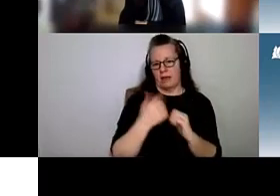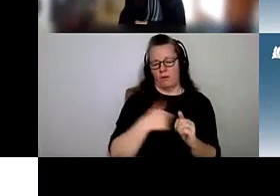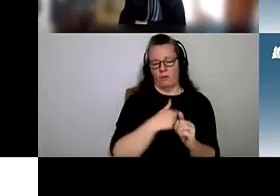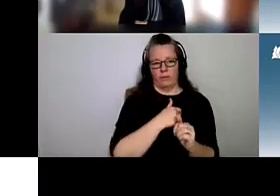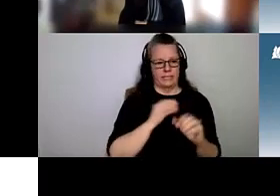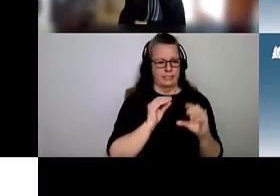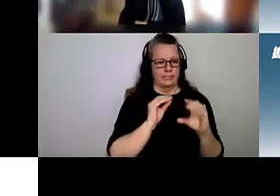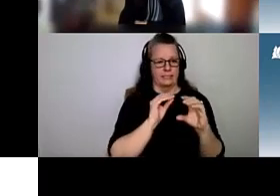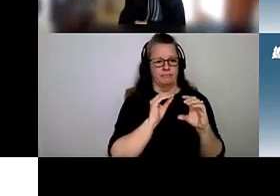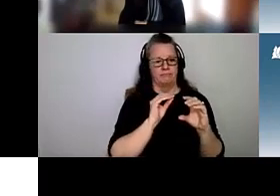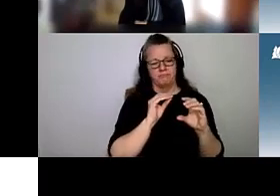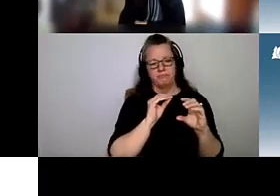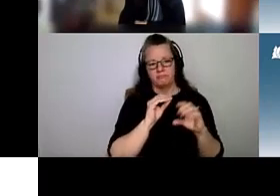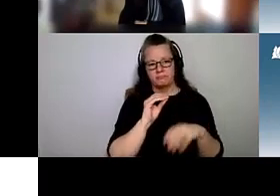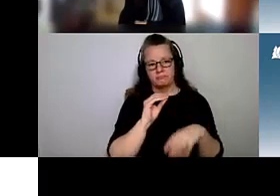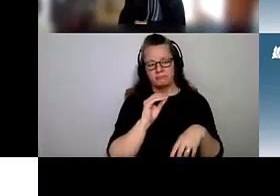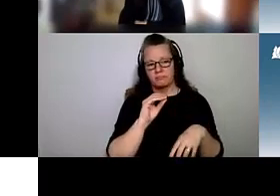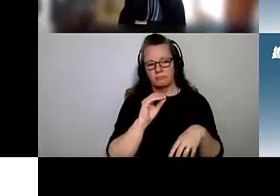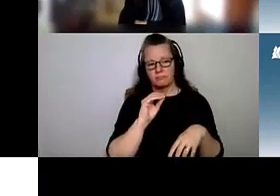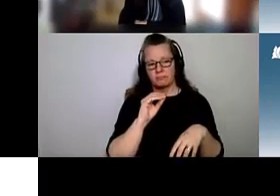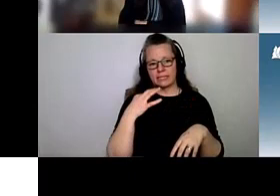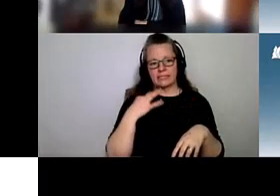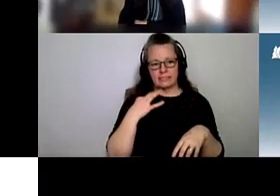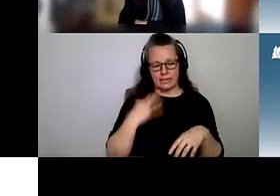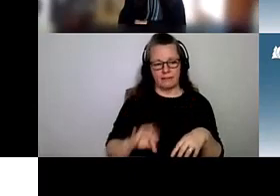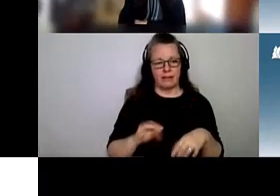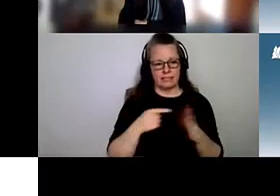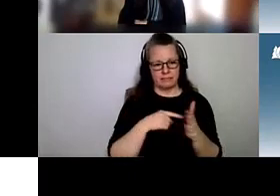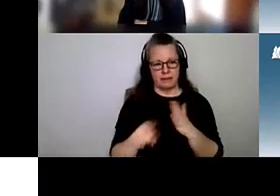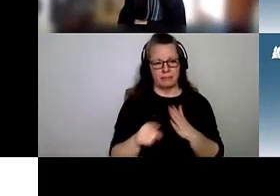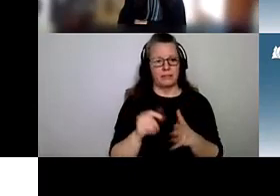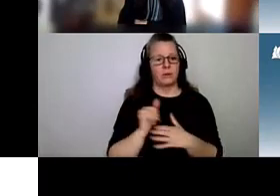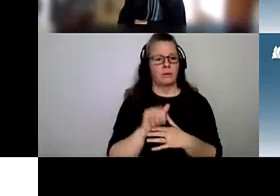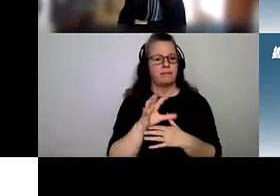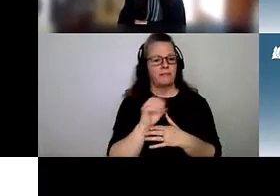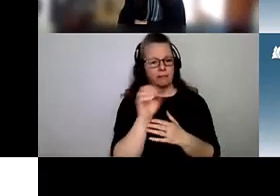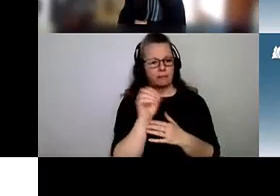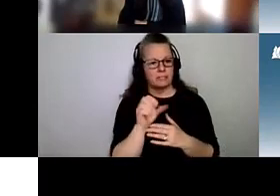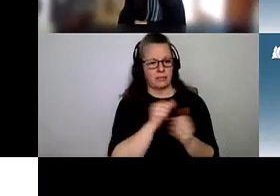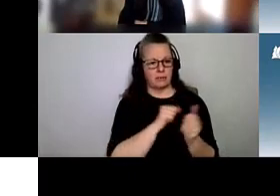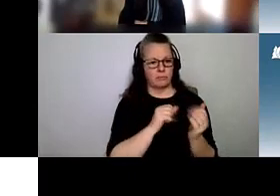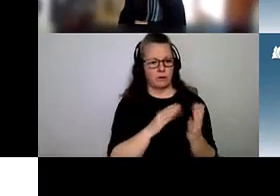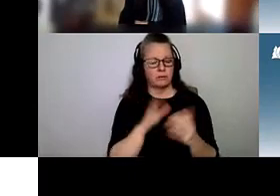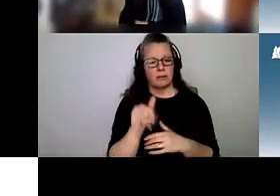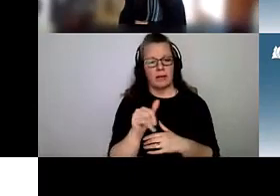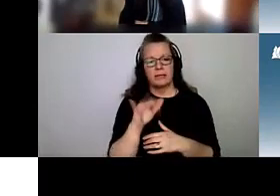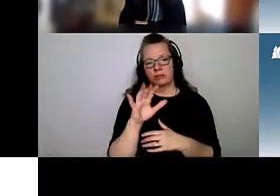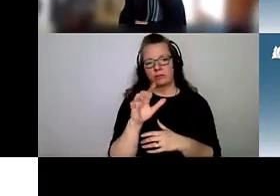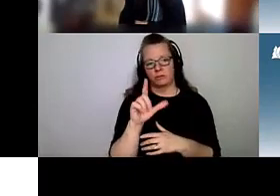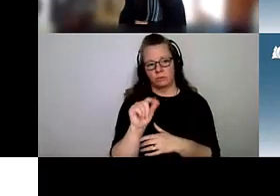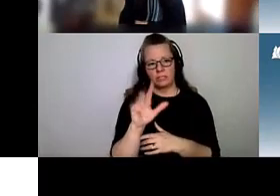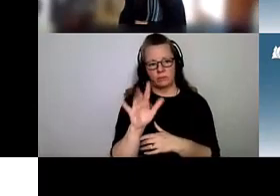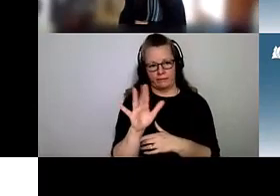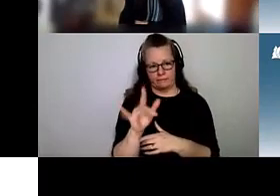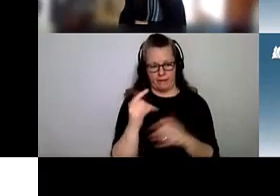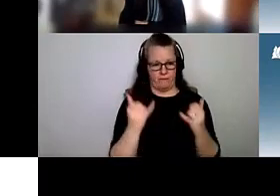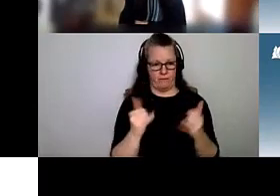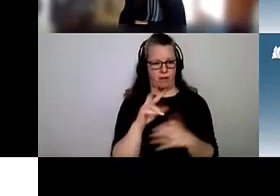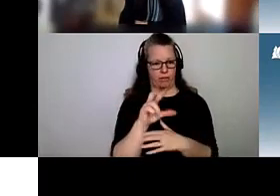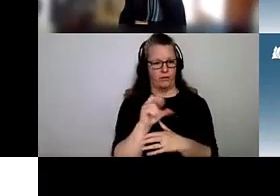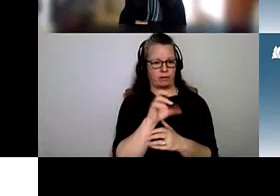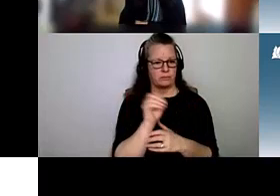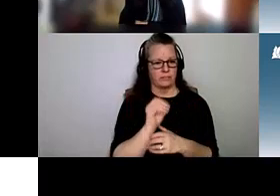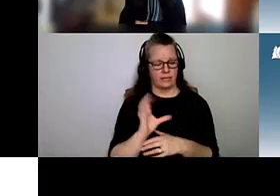Our target is to transition to a 50% value-based purchasing approach by 2025. We're currently at approximately 30% of